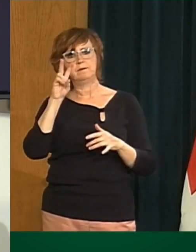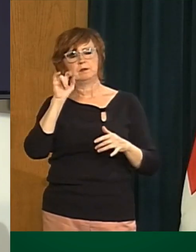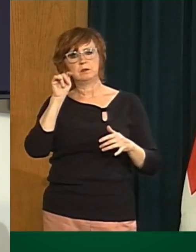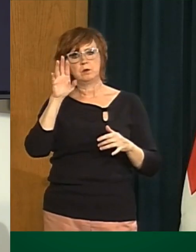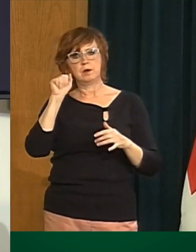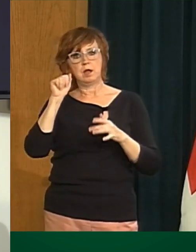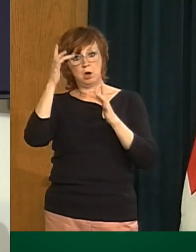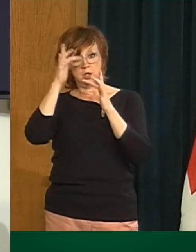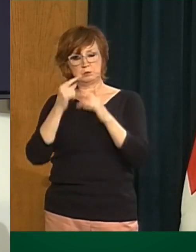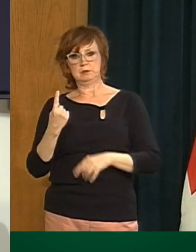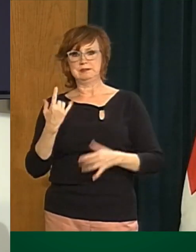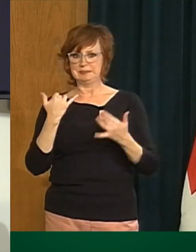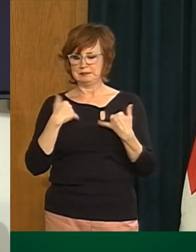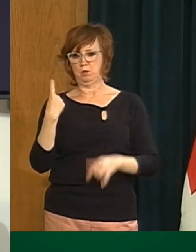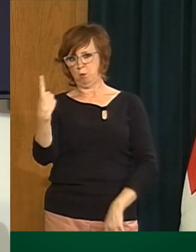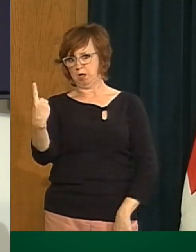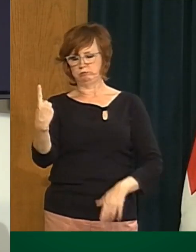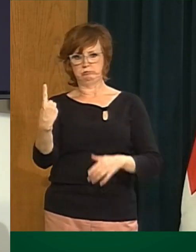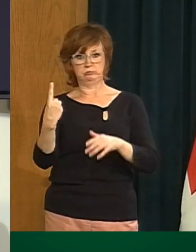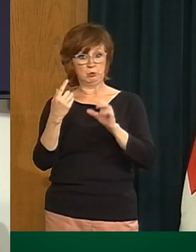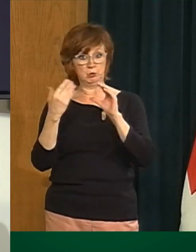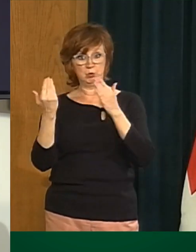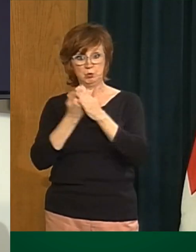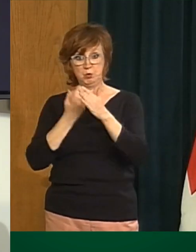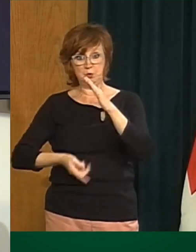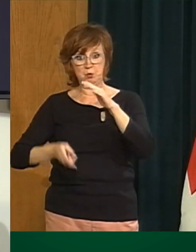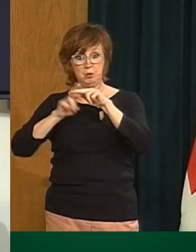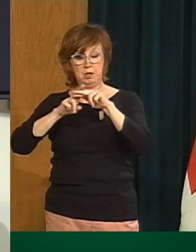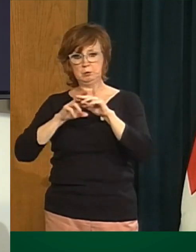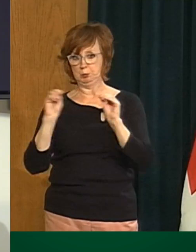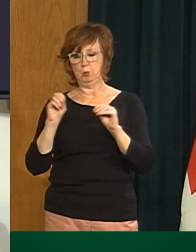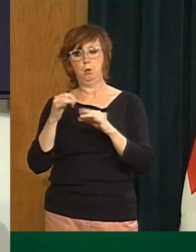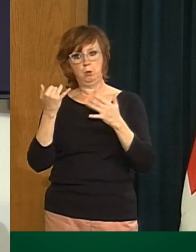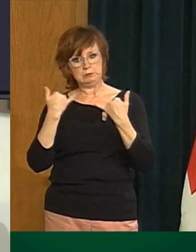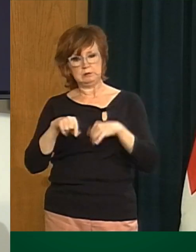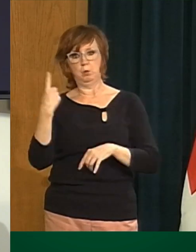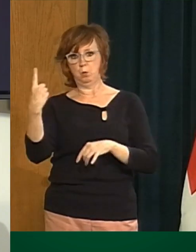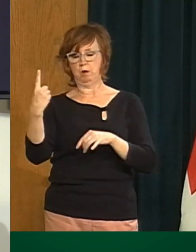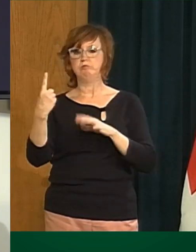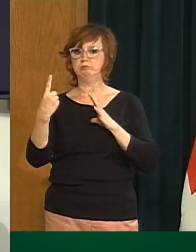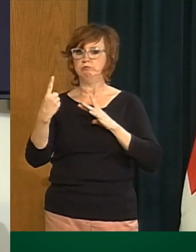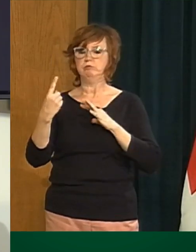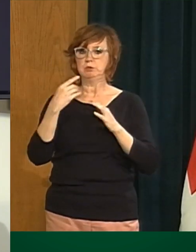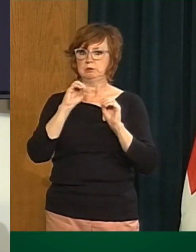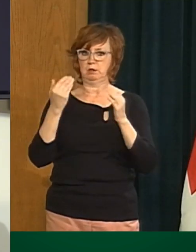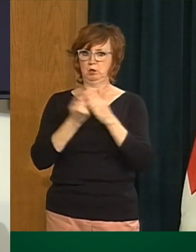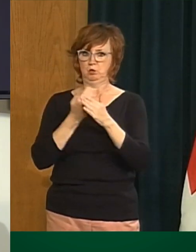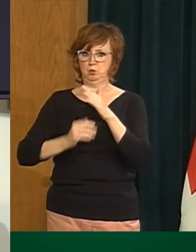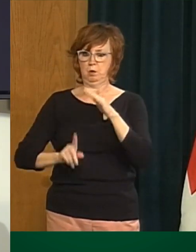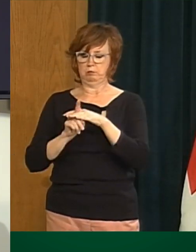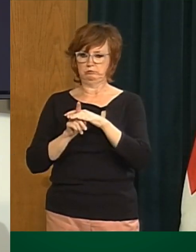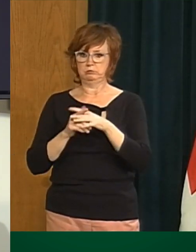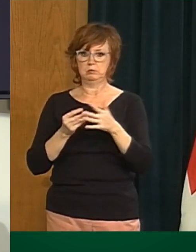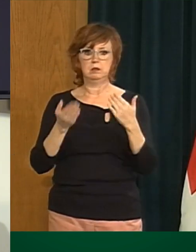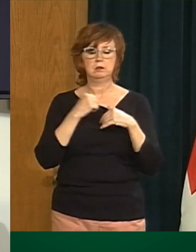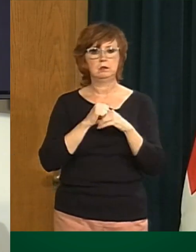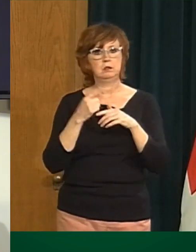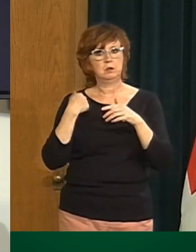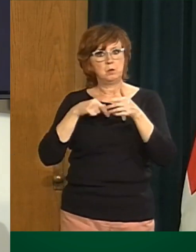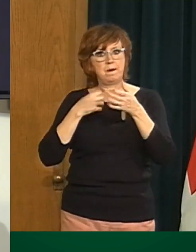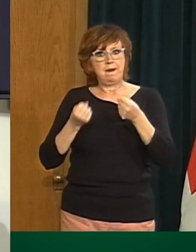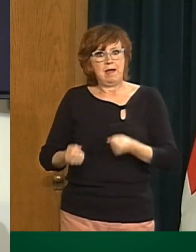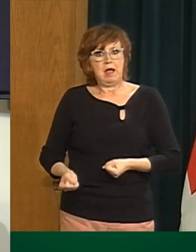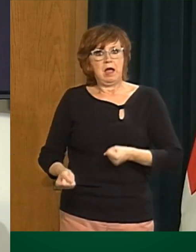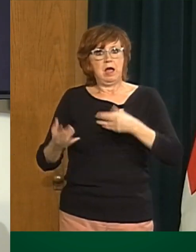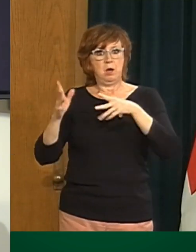have no new cases related to the Victoria Hospital with only one positive case. Through contact tracing, we currently have 91 healthcare